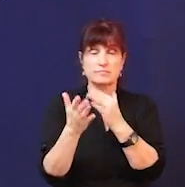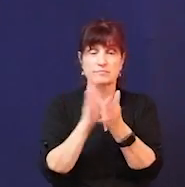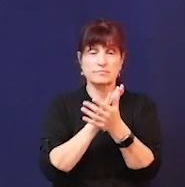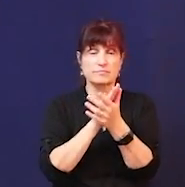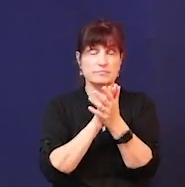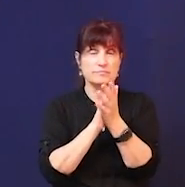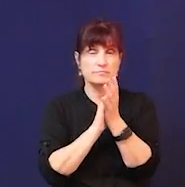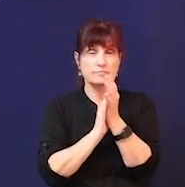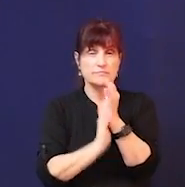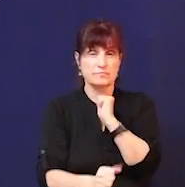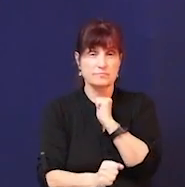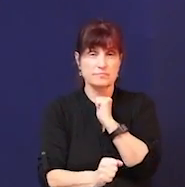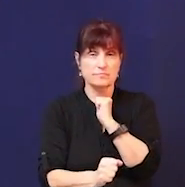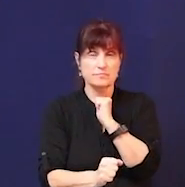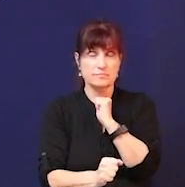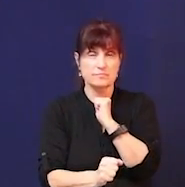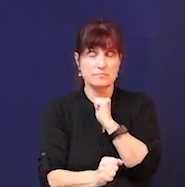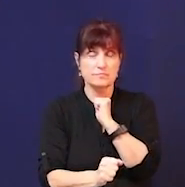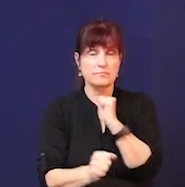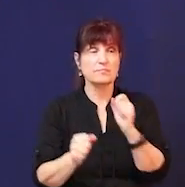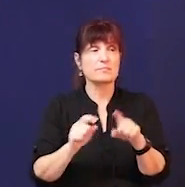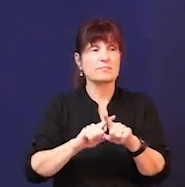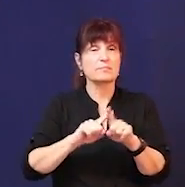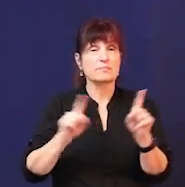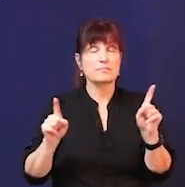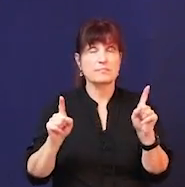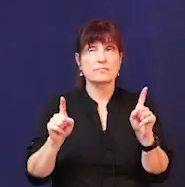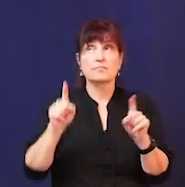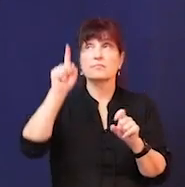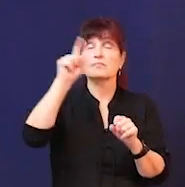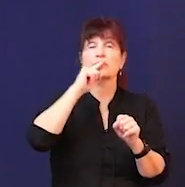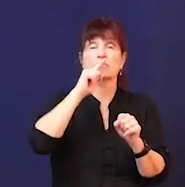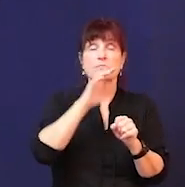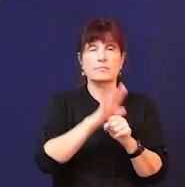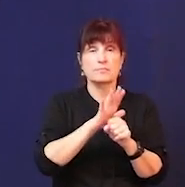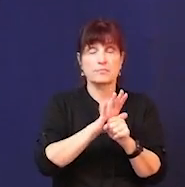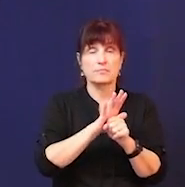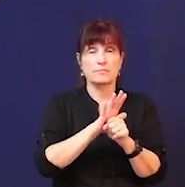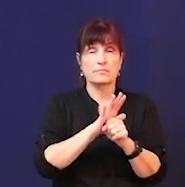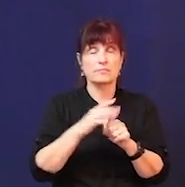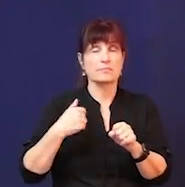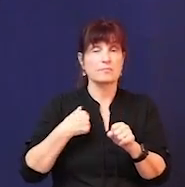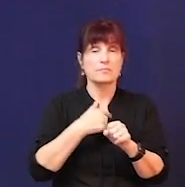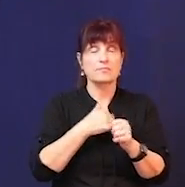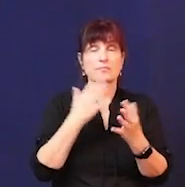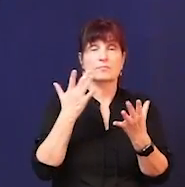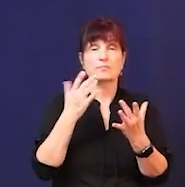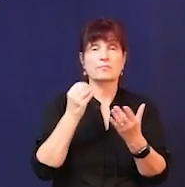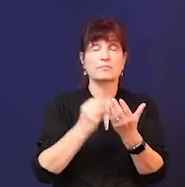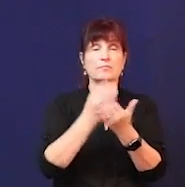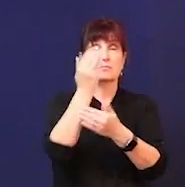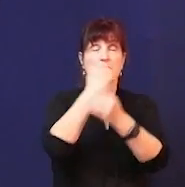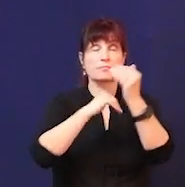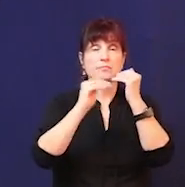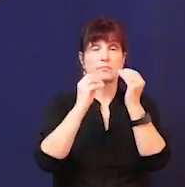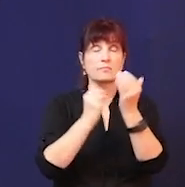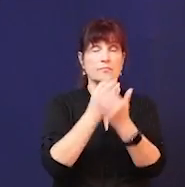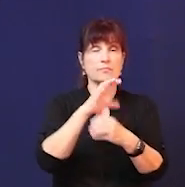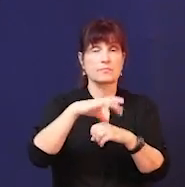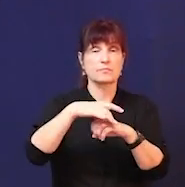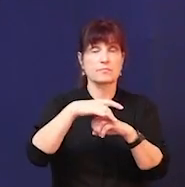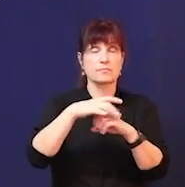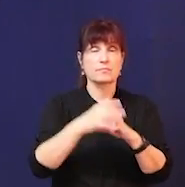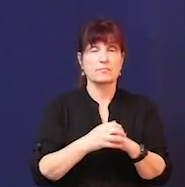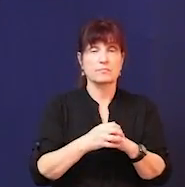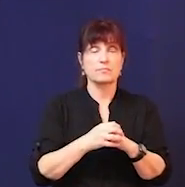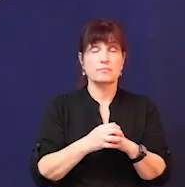fire? But according to his promise, we await new heavens and a new earth